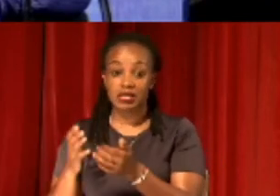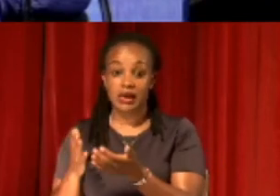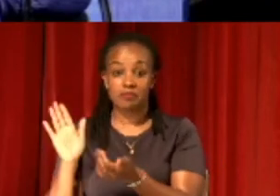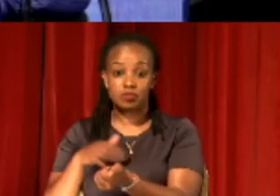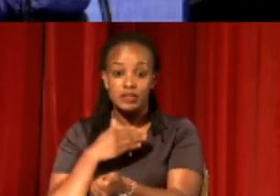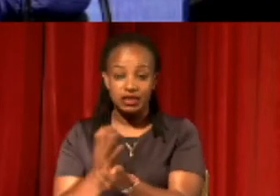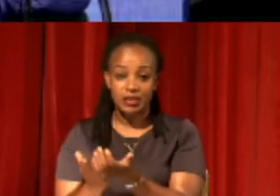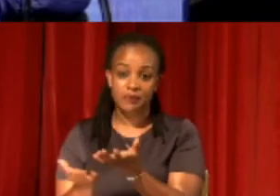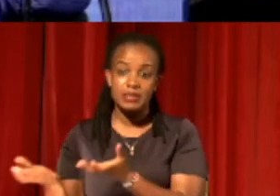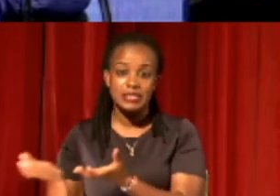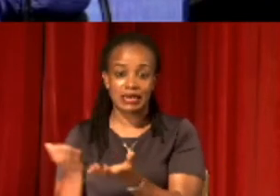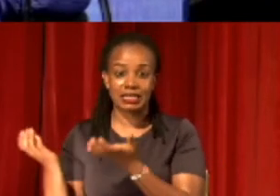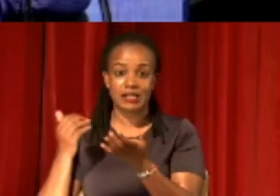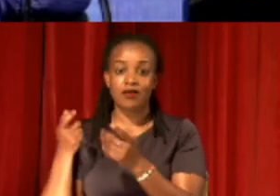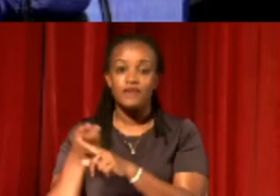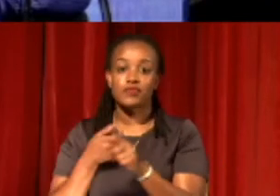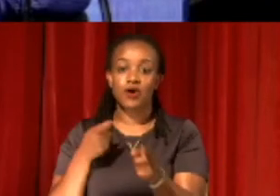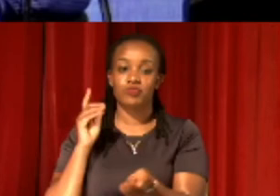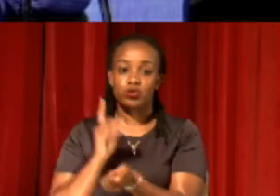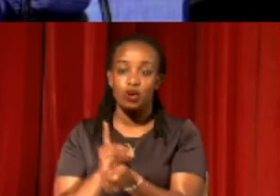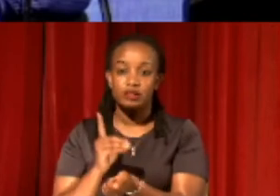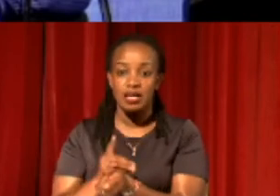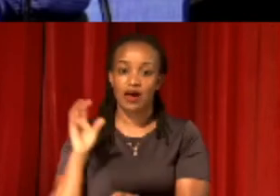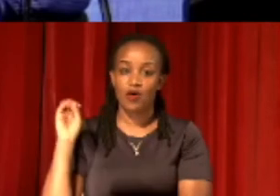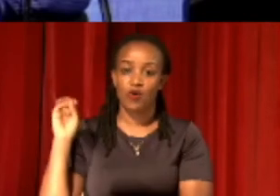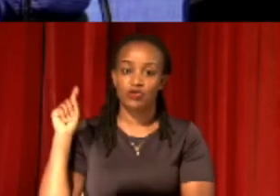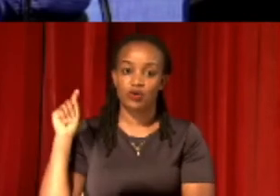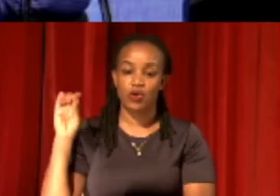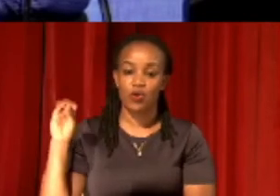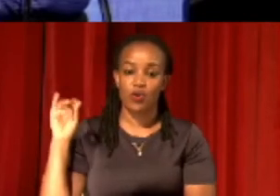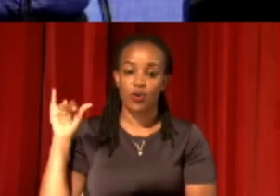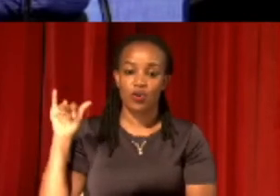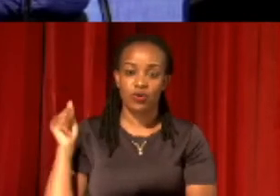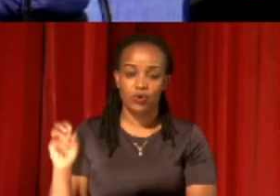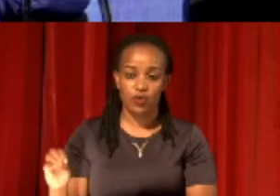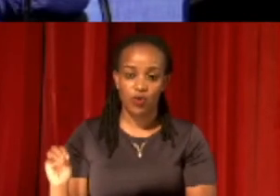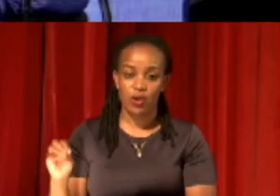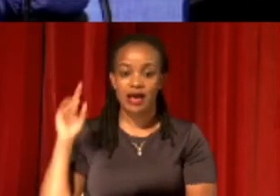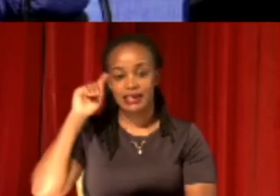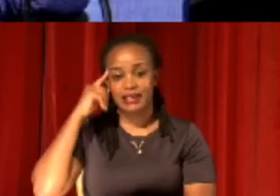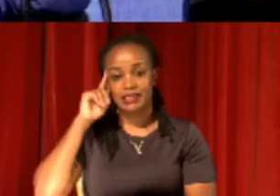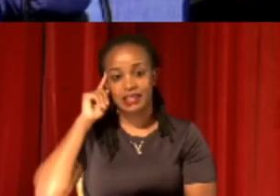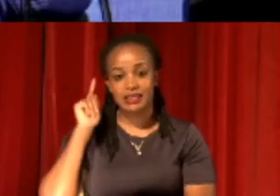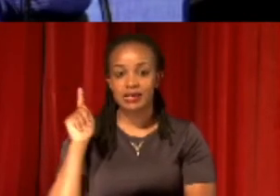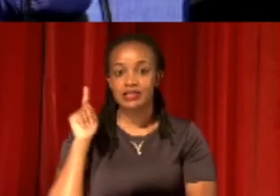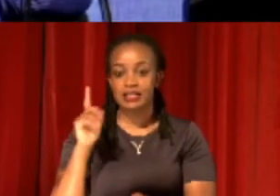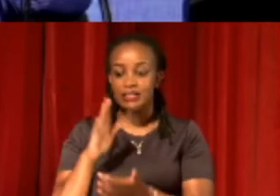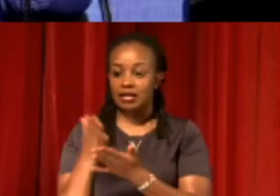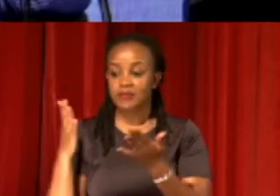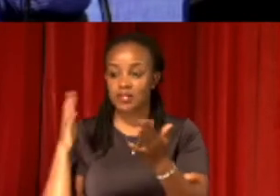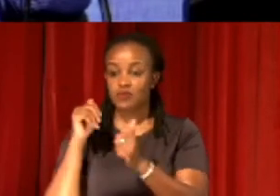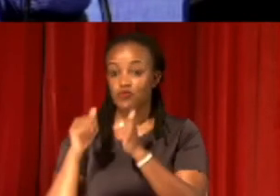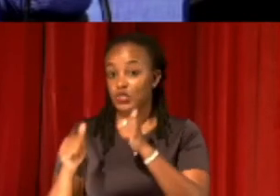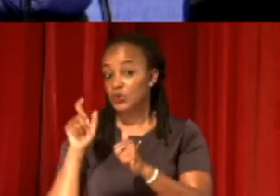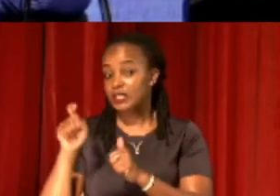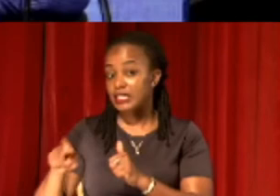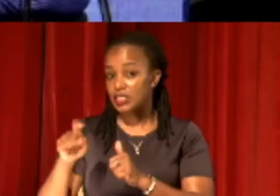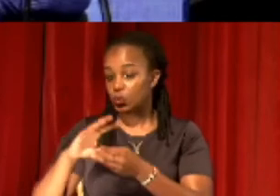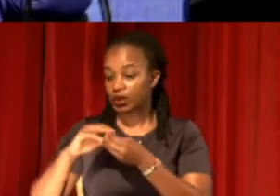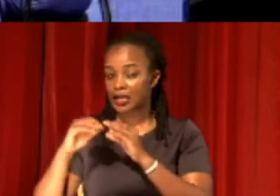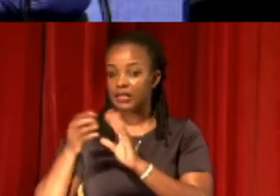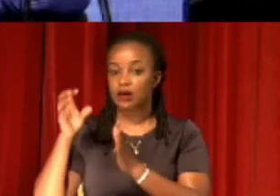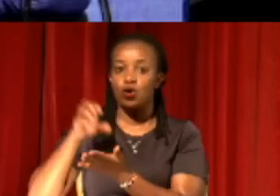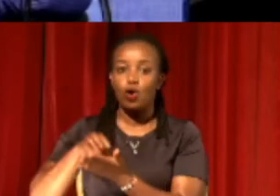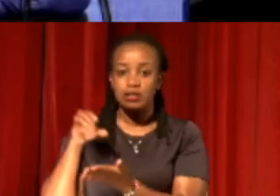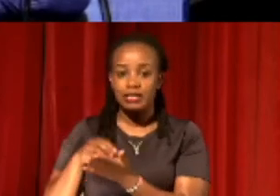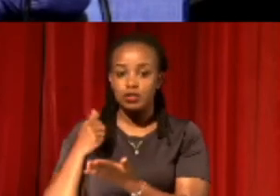Dr. Don, and I think this is a resource that we need to tap into and you know, create content that can help musicians also figure